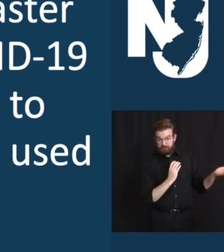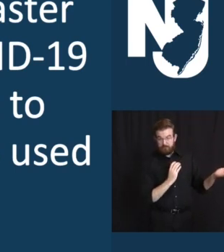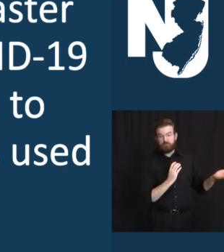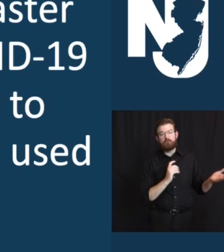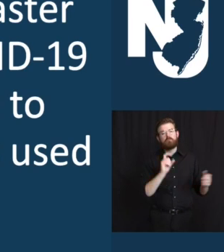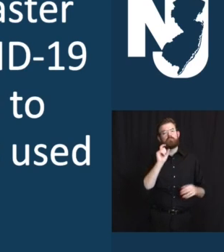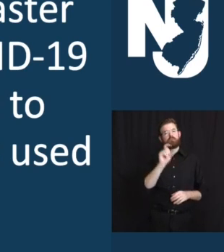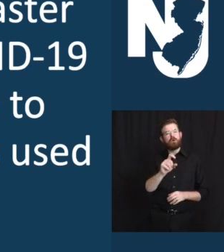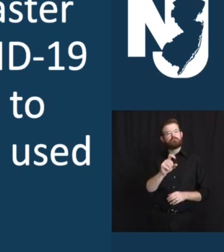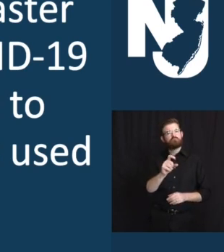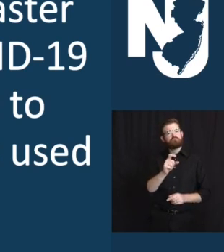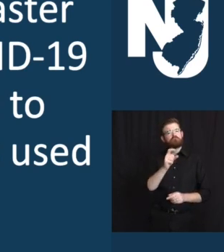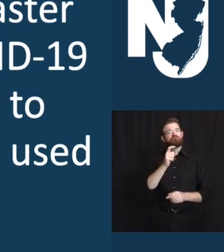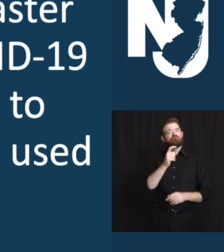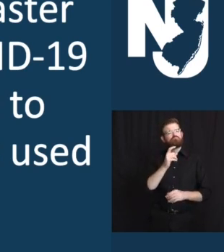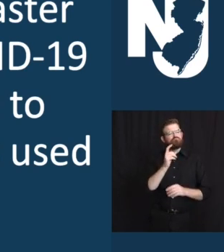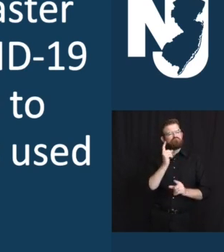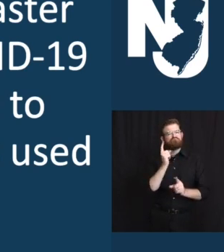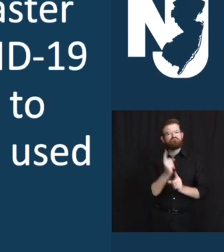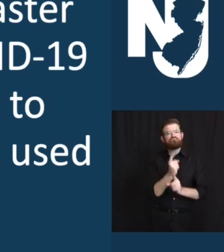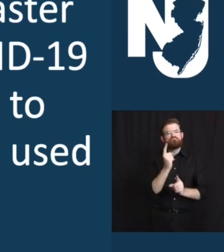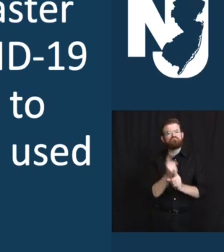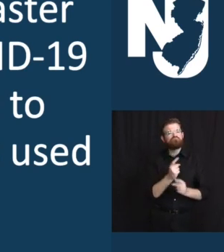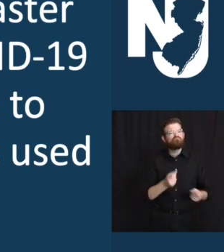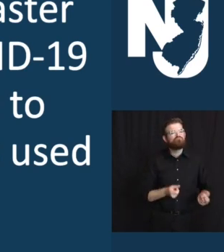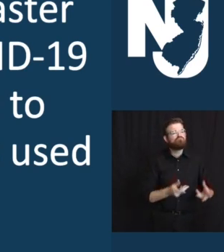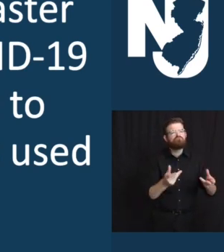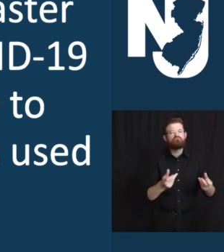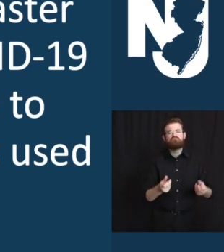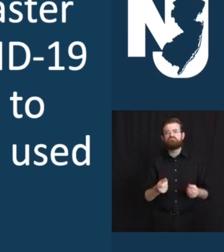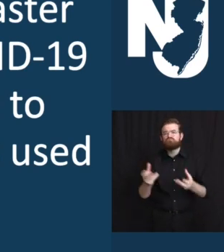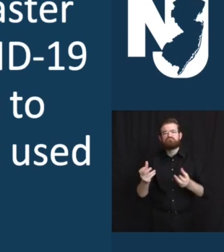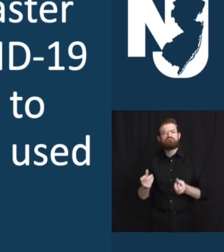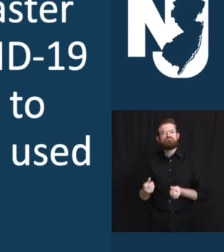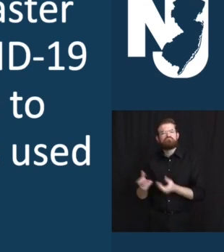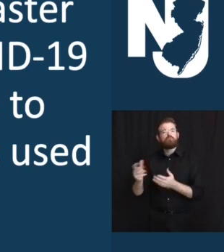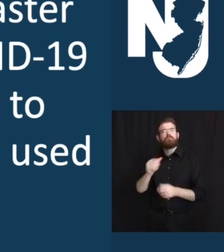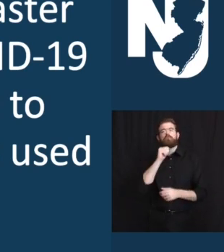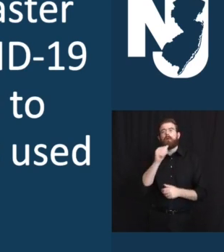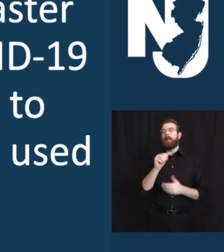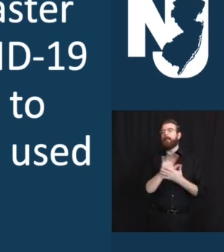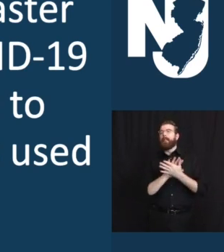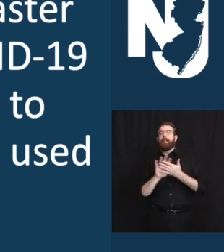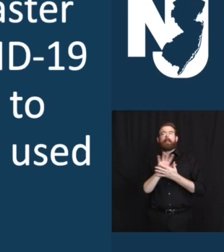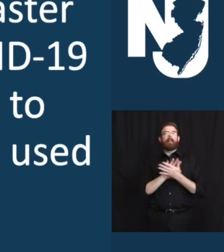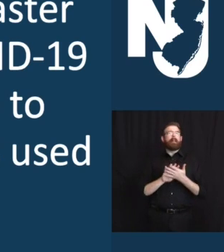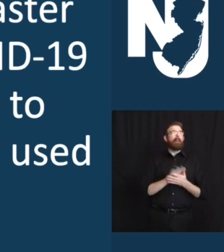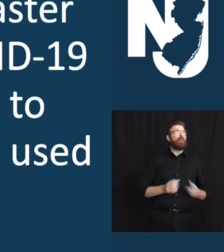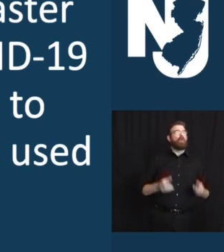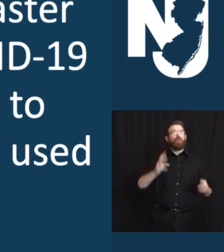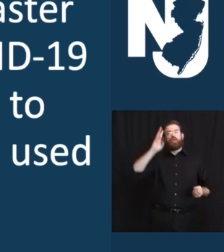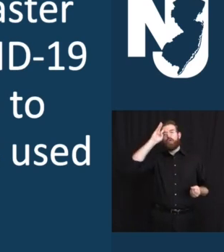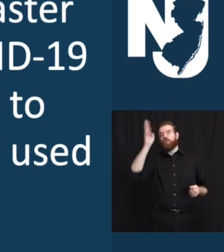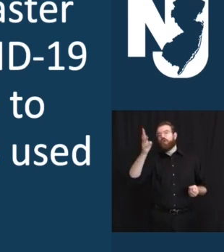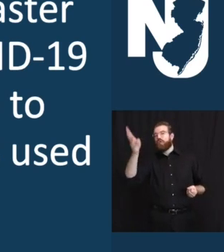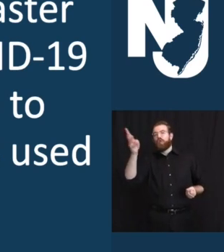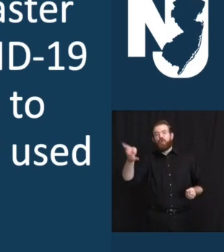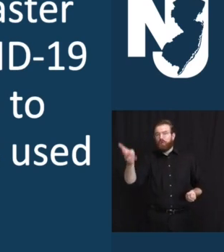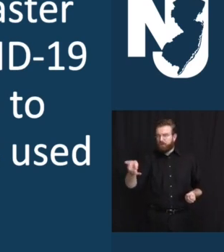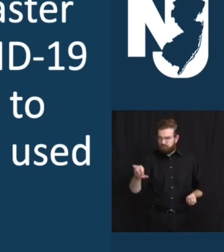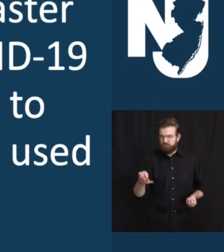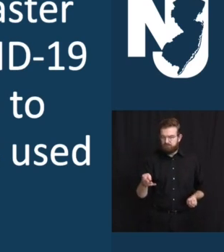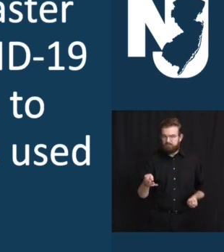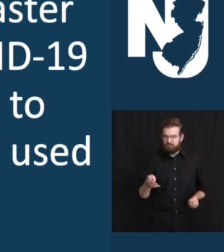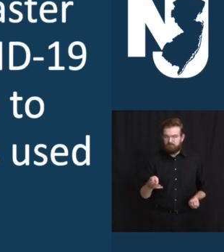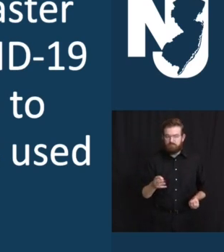the Governor's Disaster Recovery Office, which will serve as the center point of contact and coordination for COVID-19